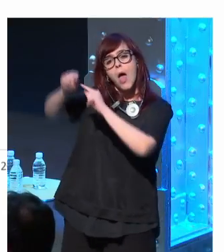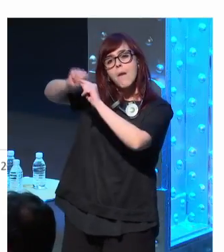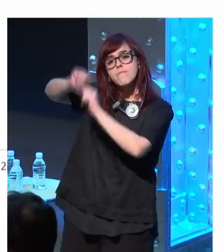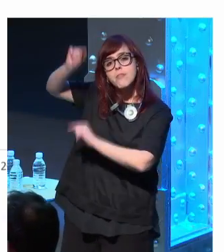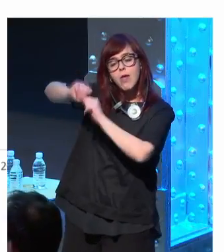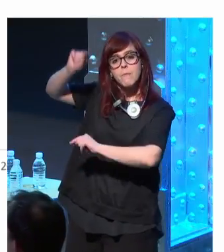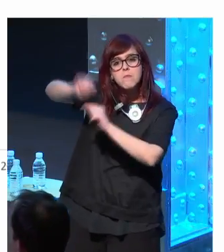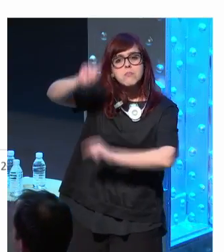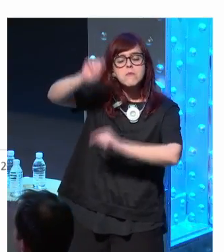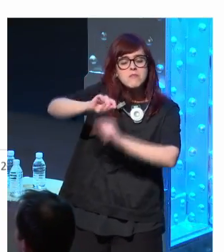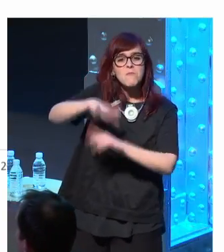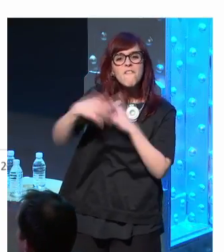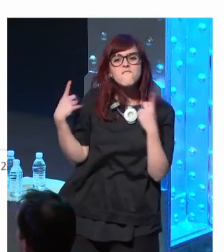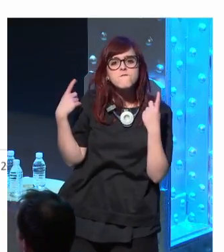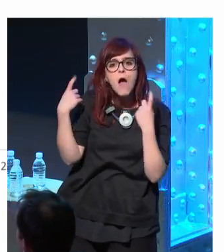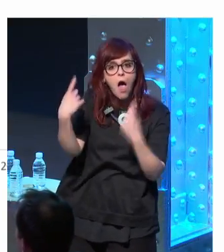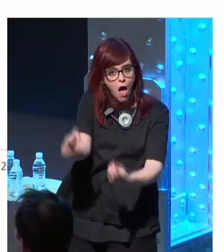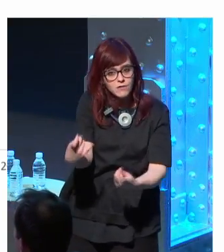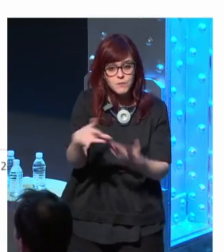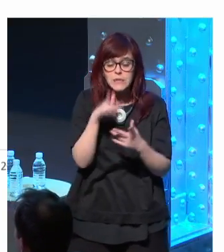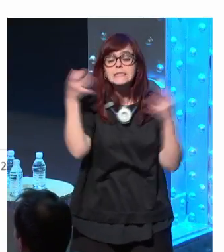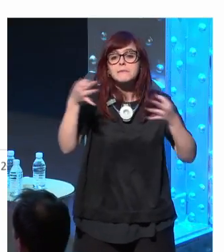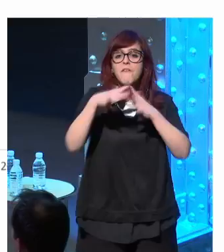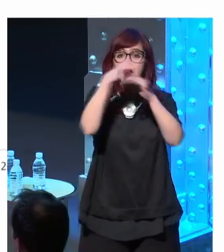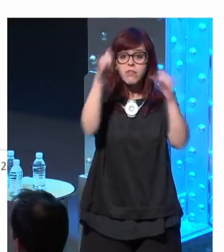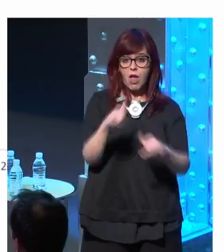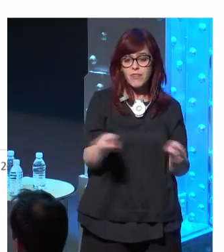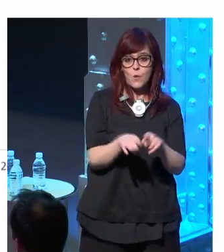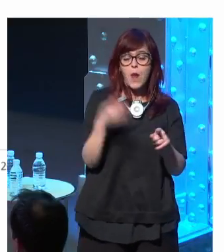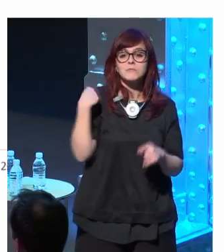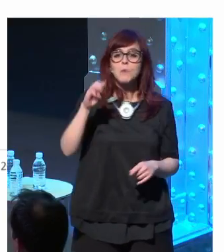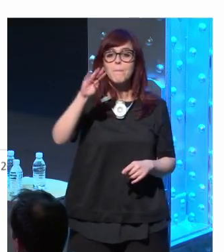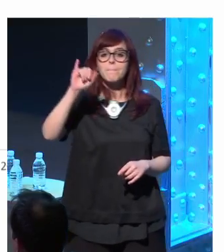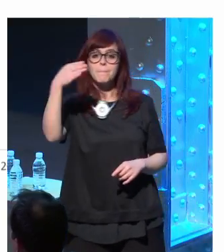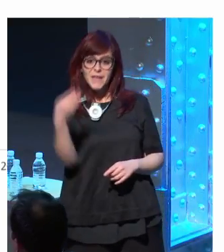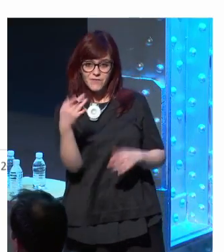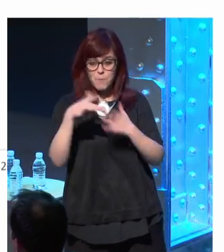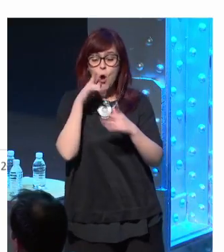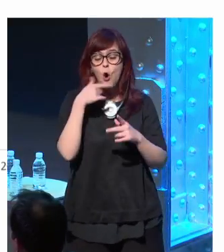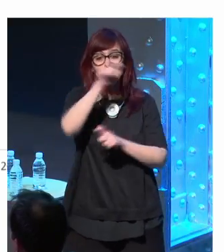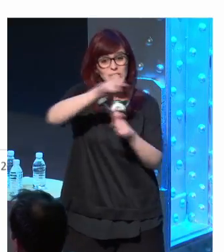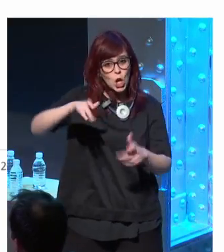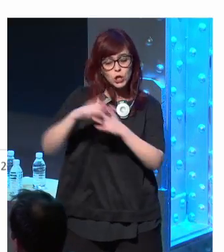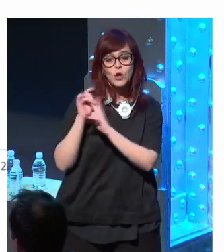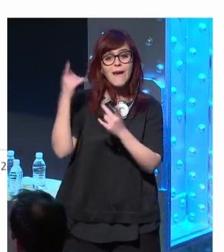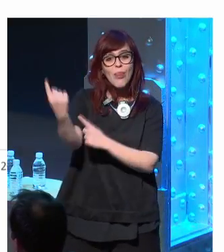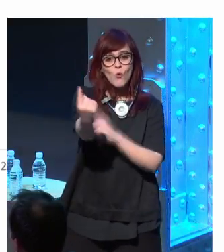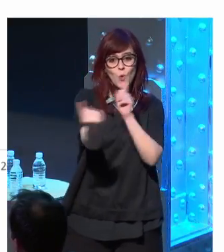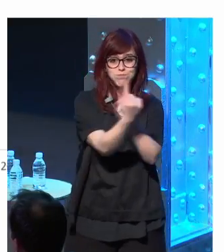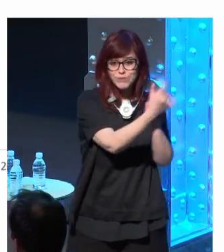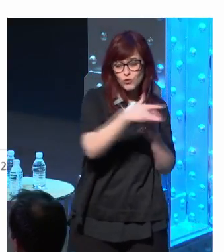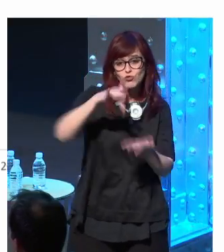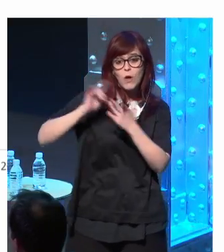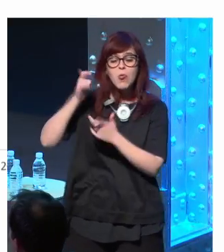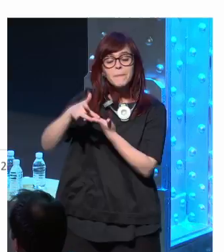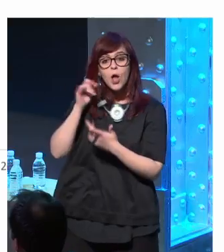Traditionally, we measure progress in terms of wealth, in terms of GDP per capita. And this graph shows the economic development